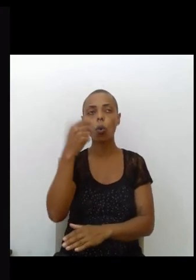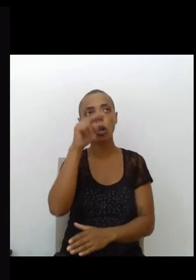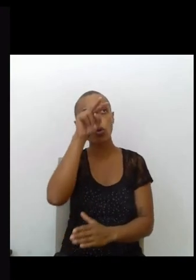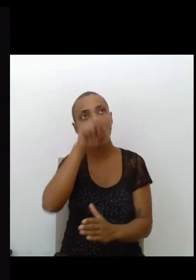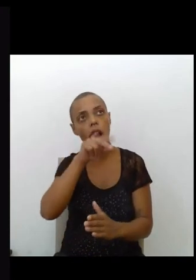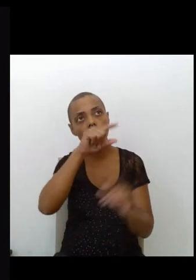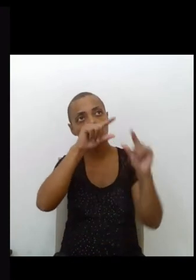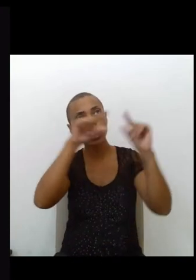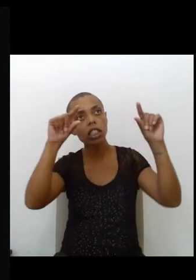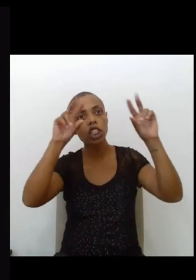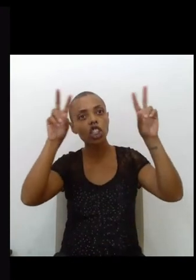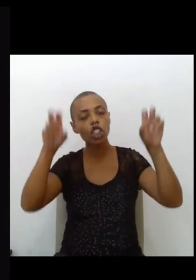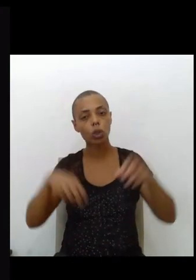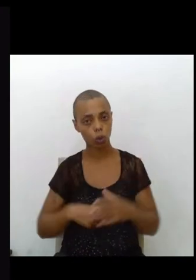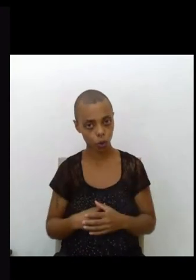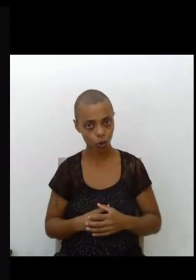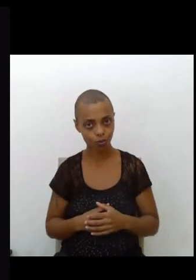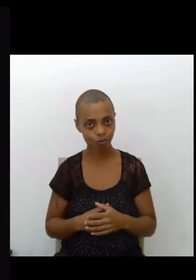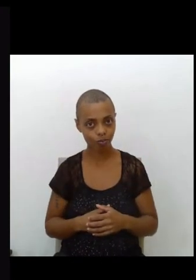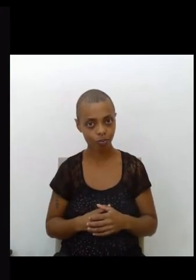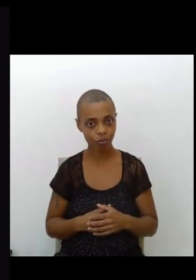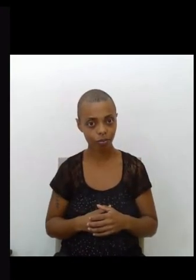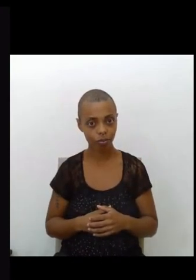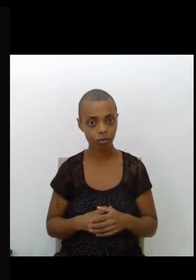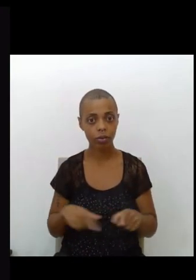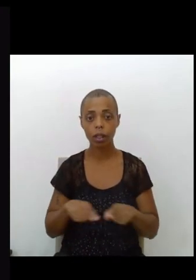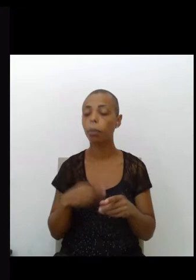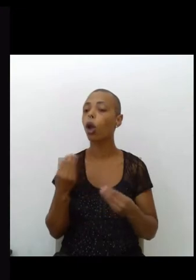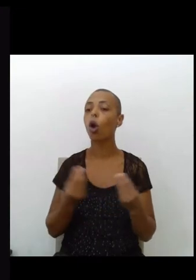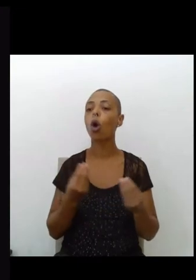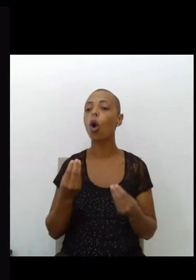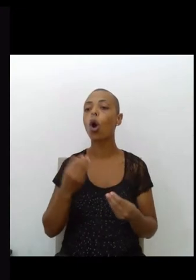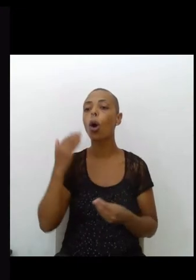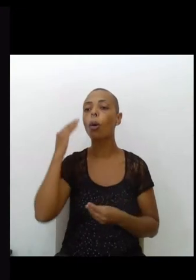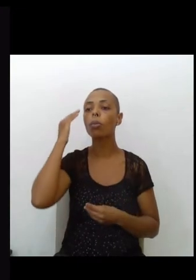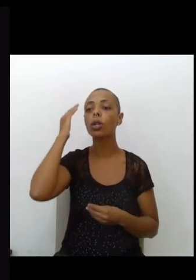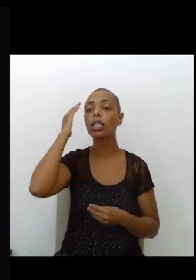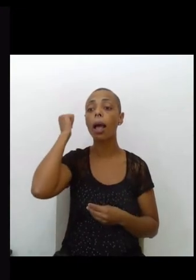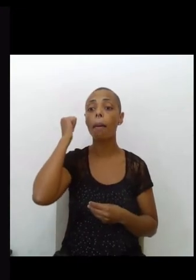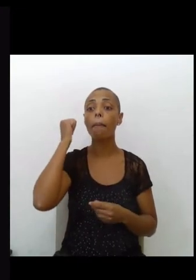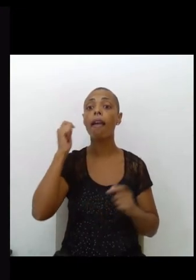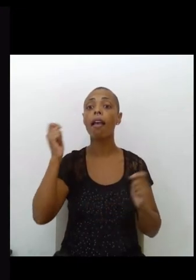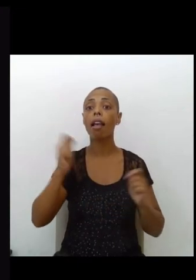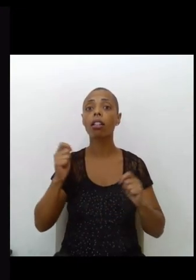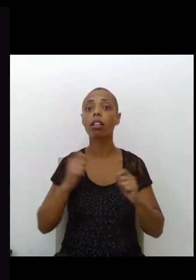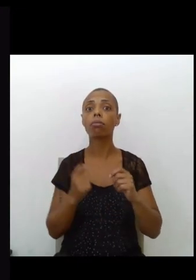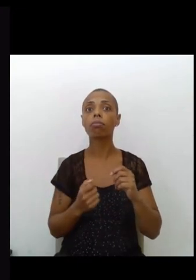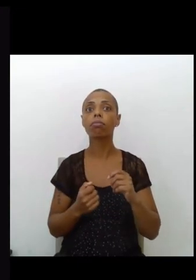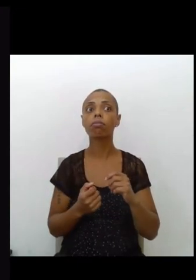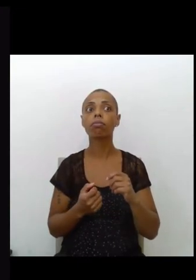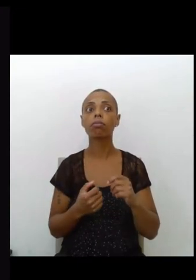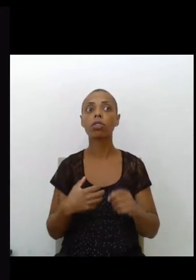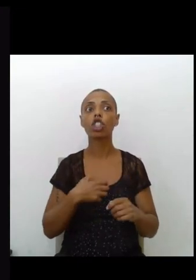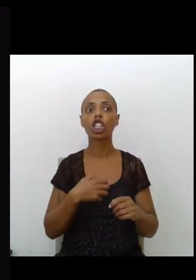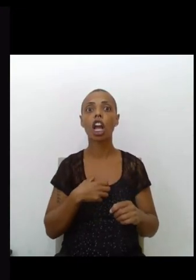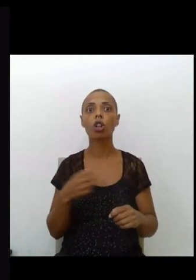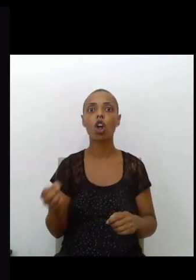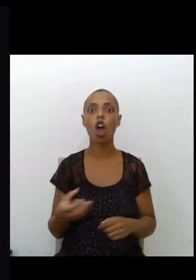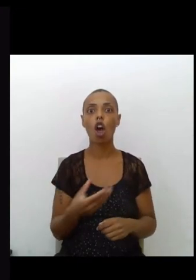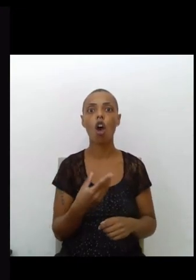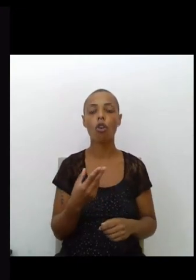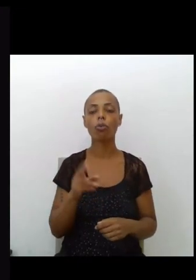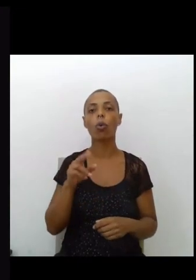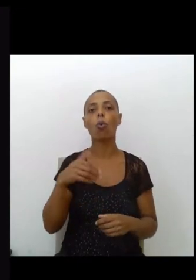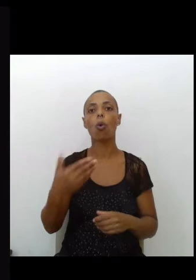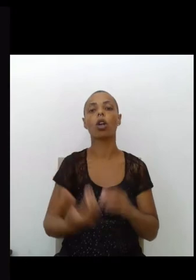ways of knowing are resurfaced in the use of the title what do these titles tell